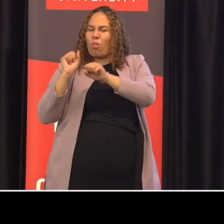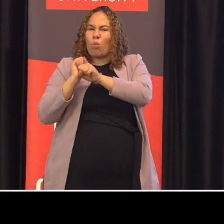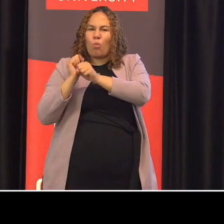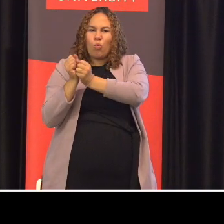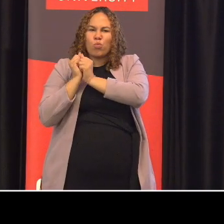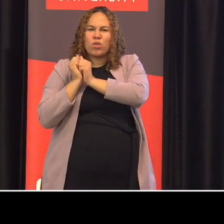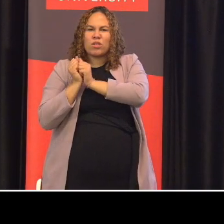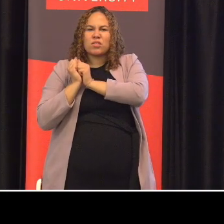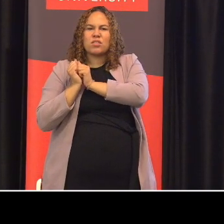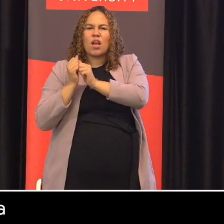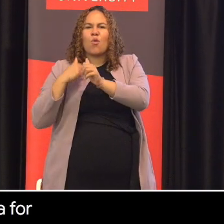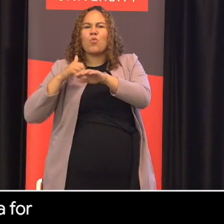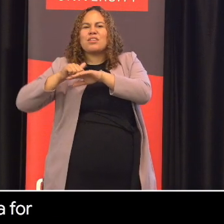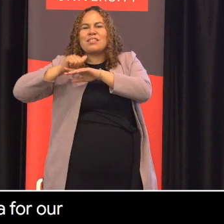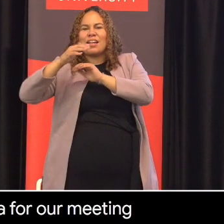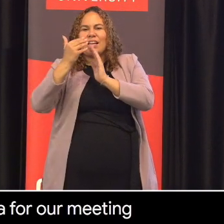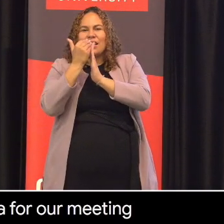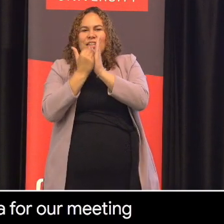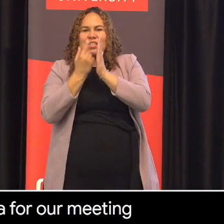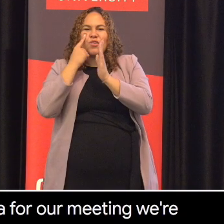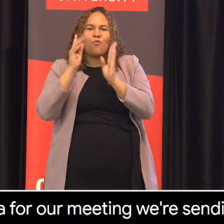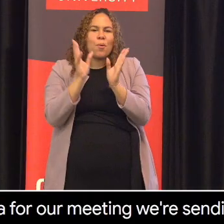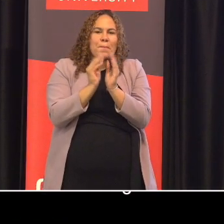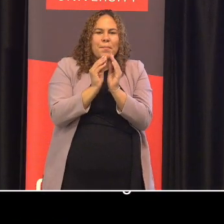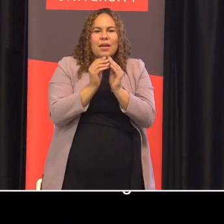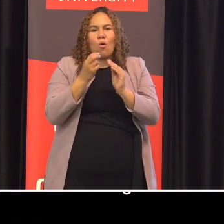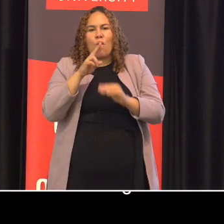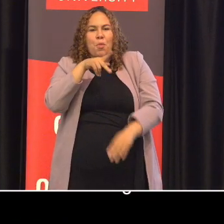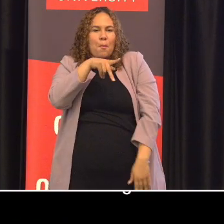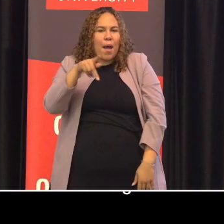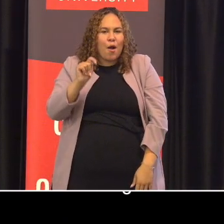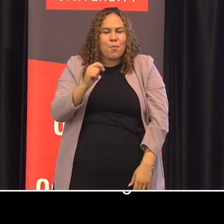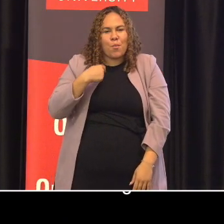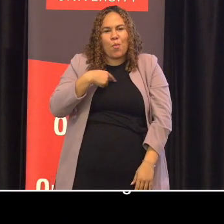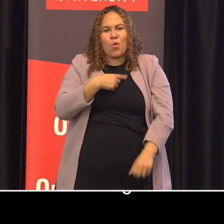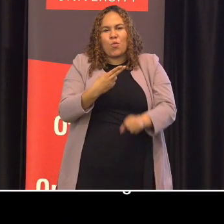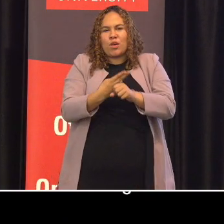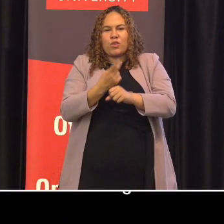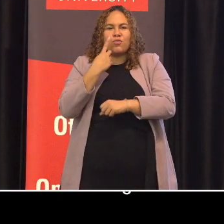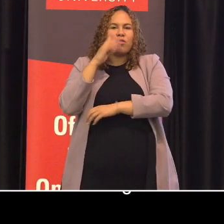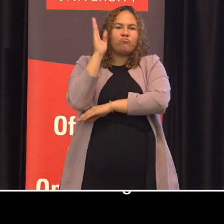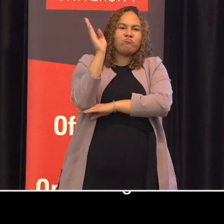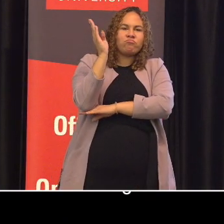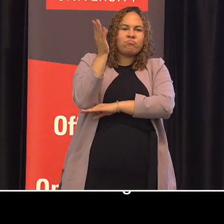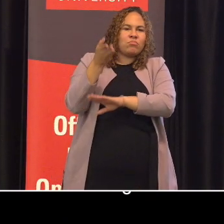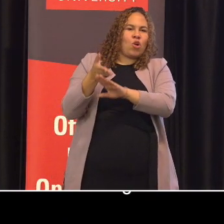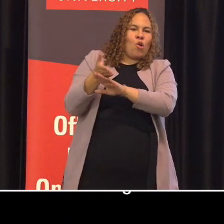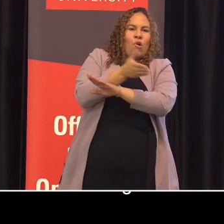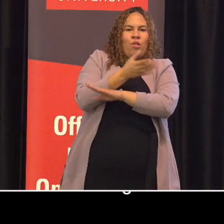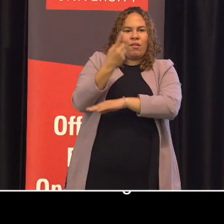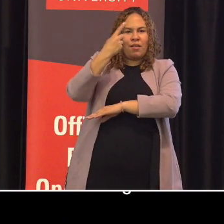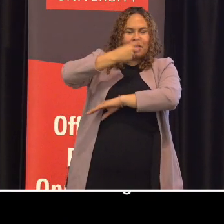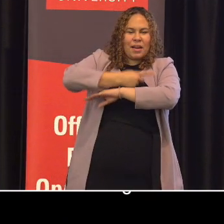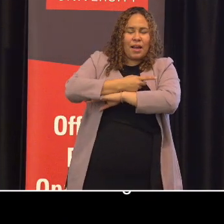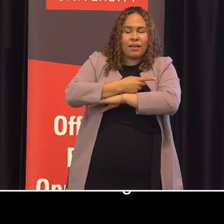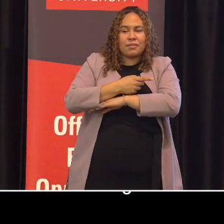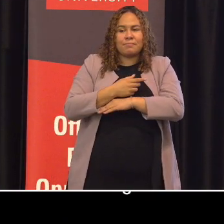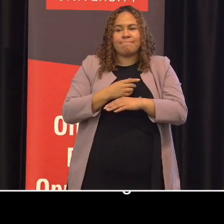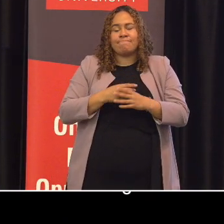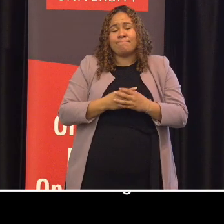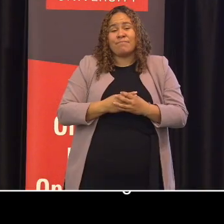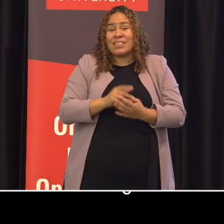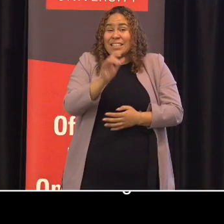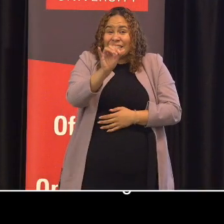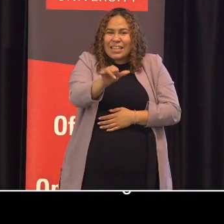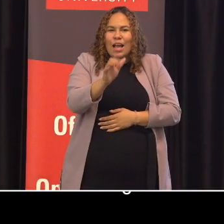we're sending out an agenda for our meeting? We're sending out the PowerPoint that we used in the talk that was given earlier that day.